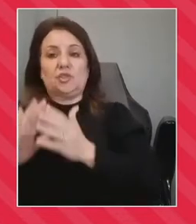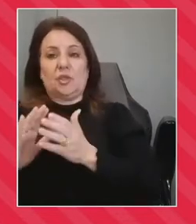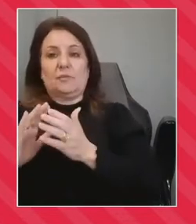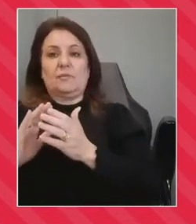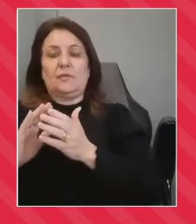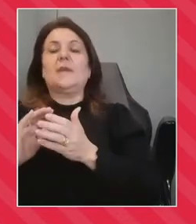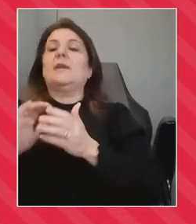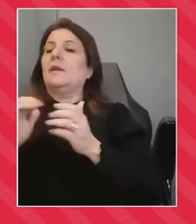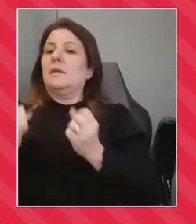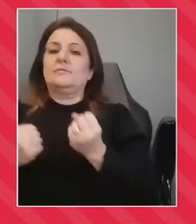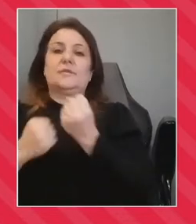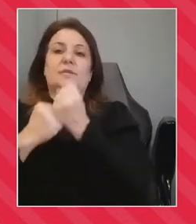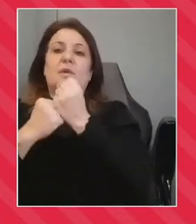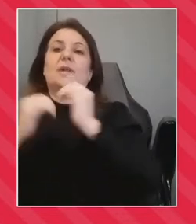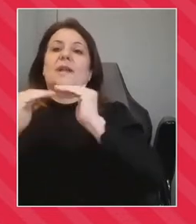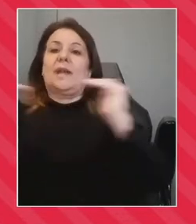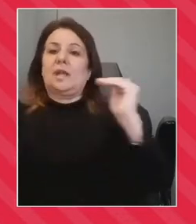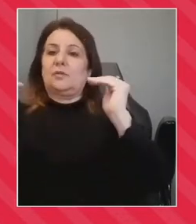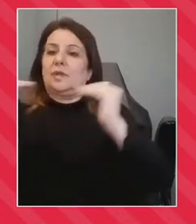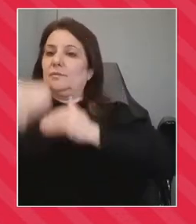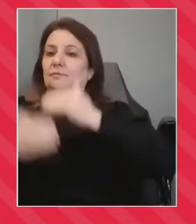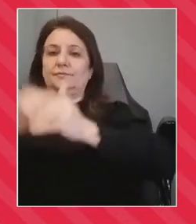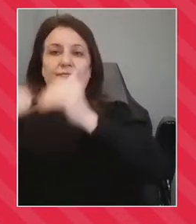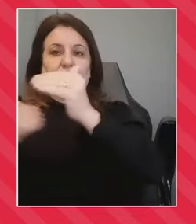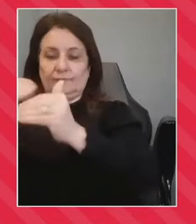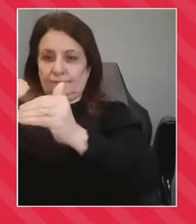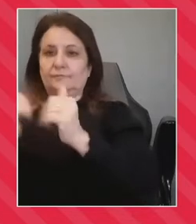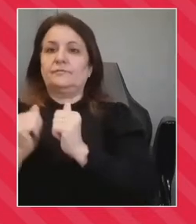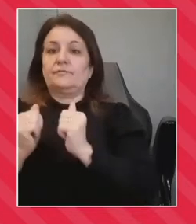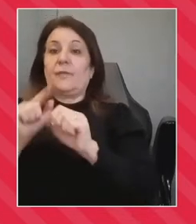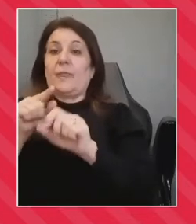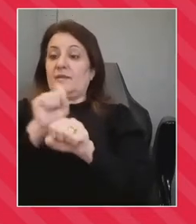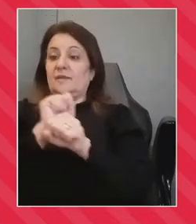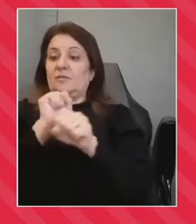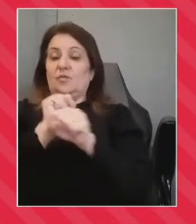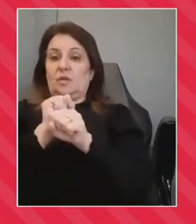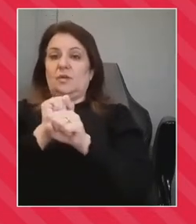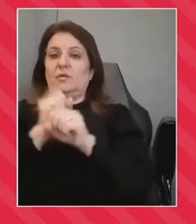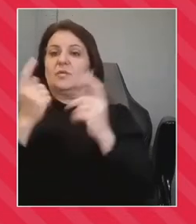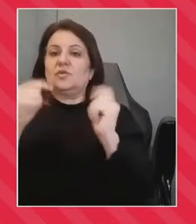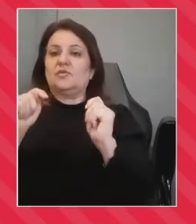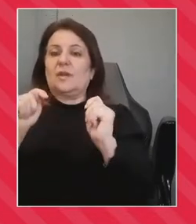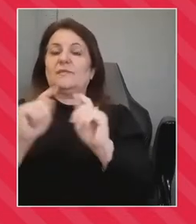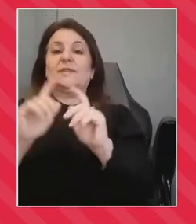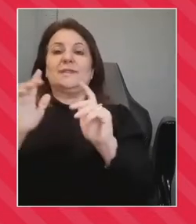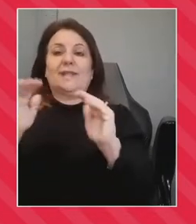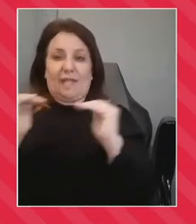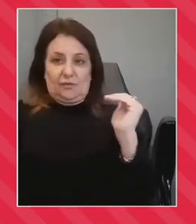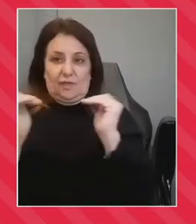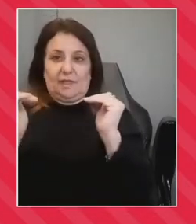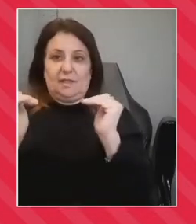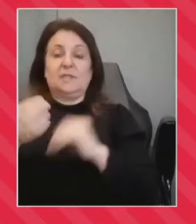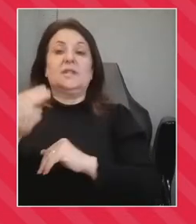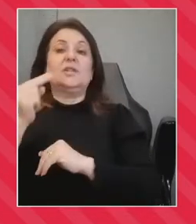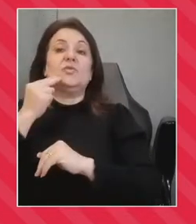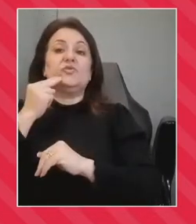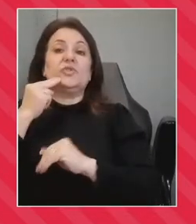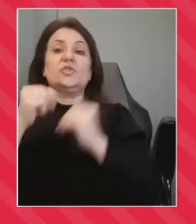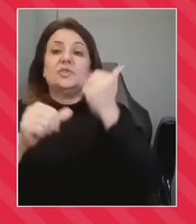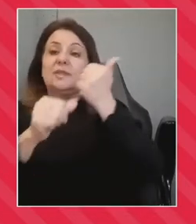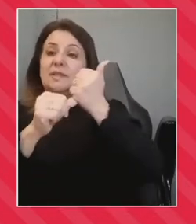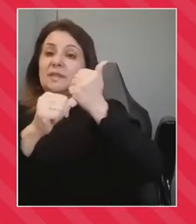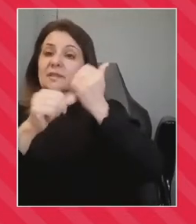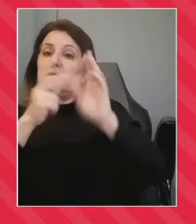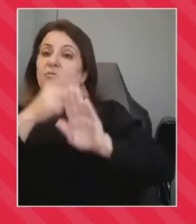step of the way. And to do all this work, we are leveraging four key equities. So we have our nutrition assistance programs, which reach tens